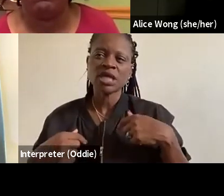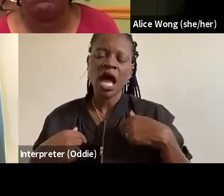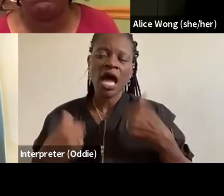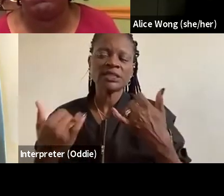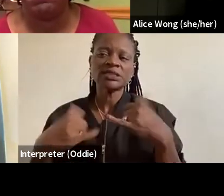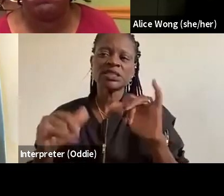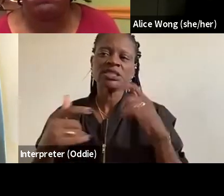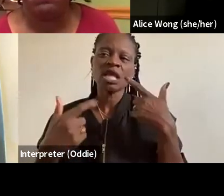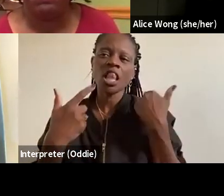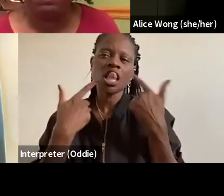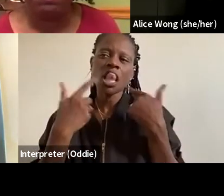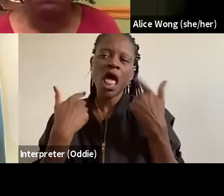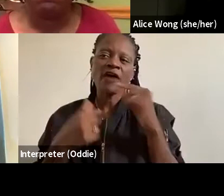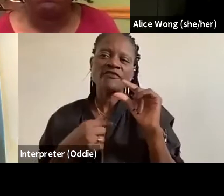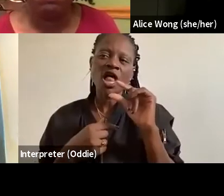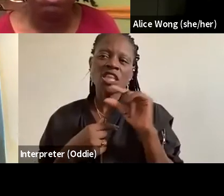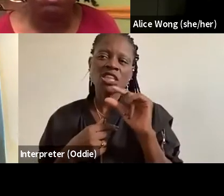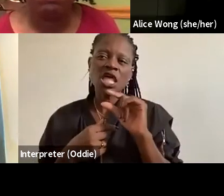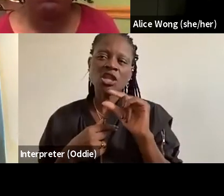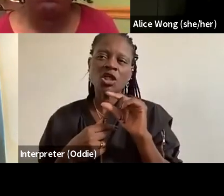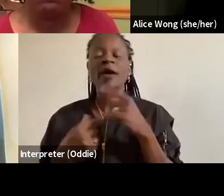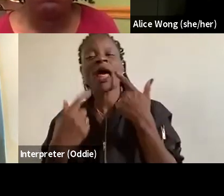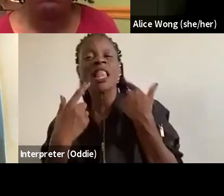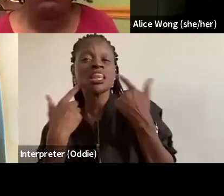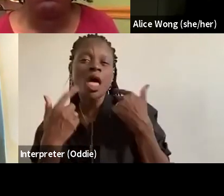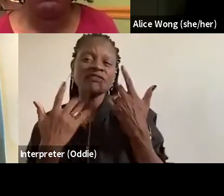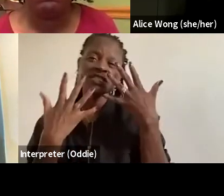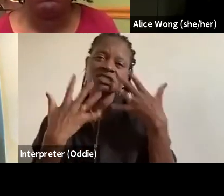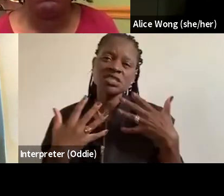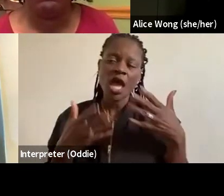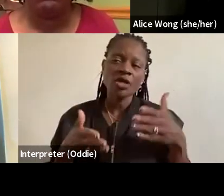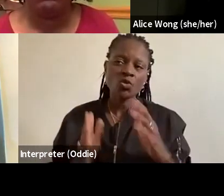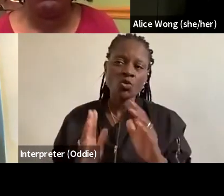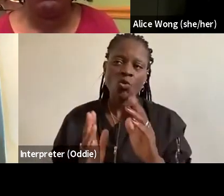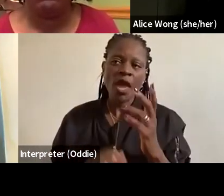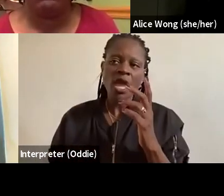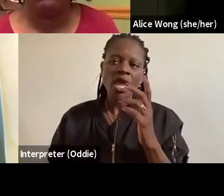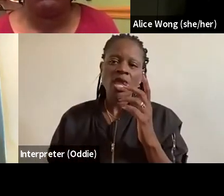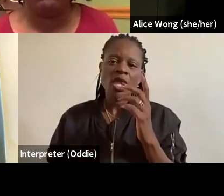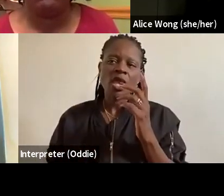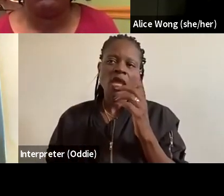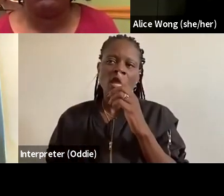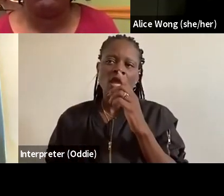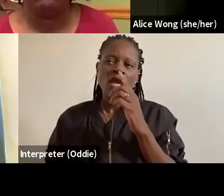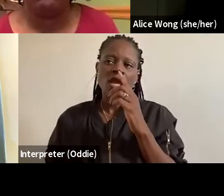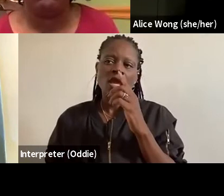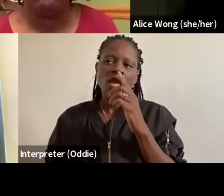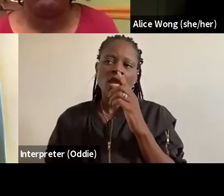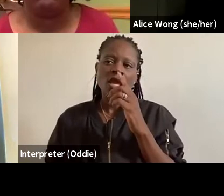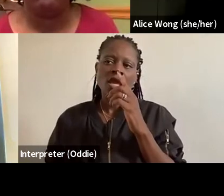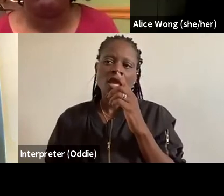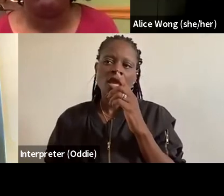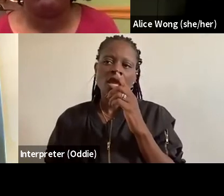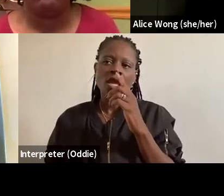bit, and laughing in a very sad way, that this past July I had another